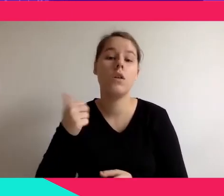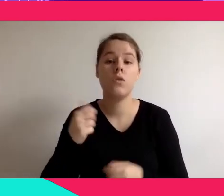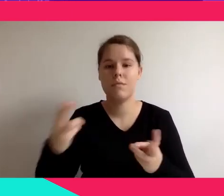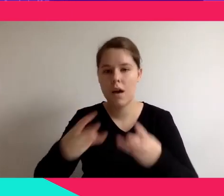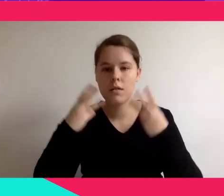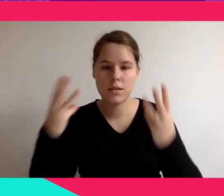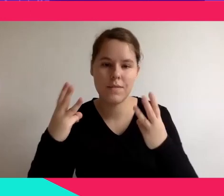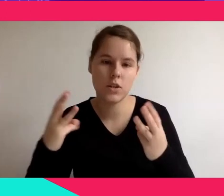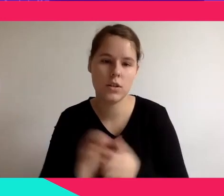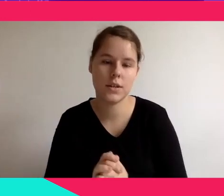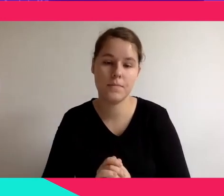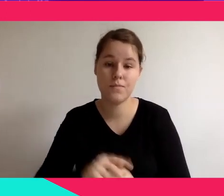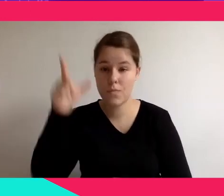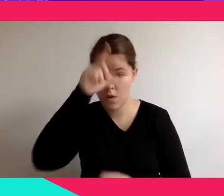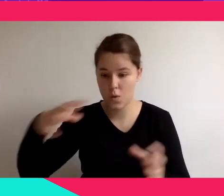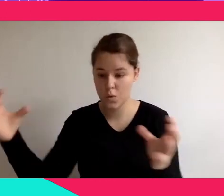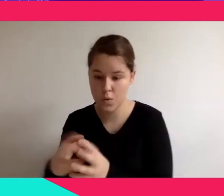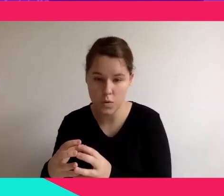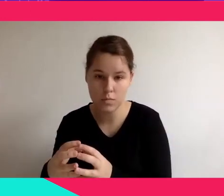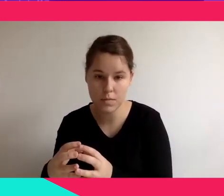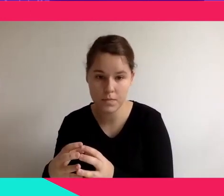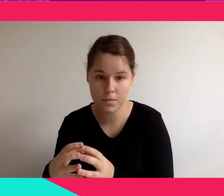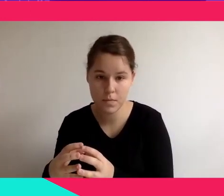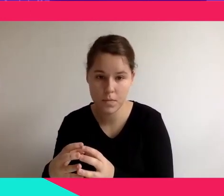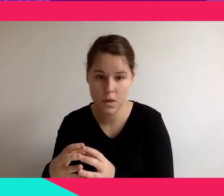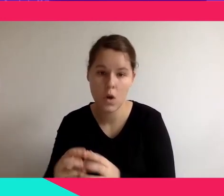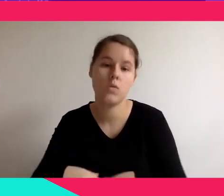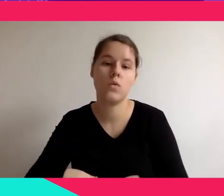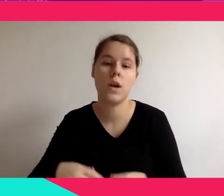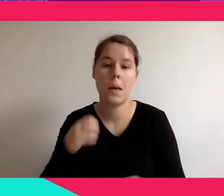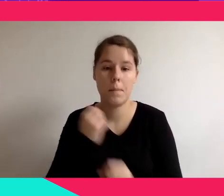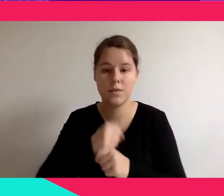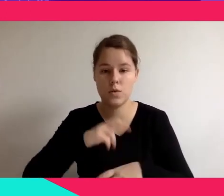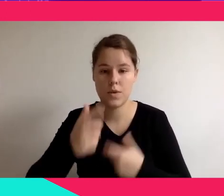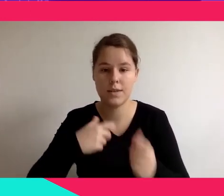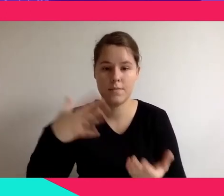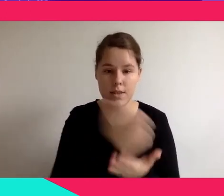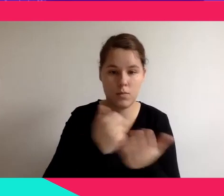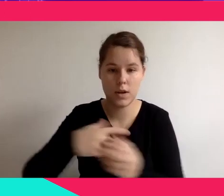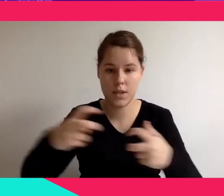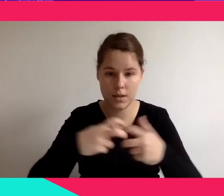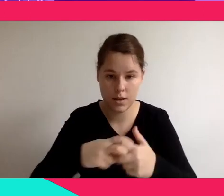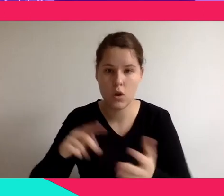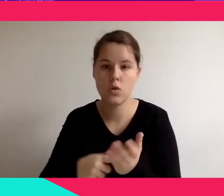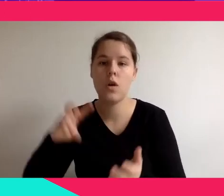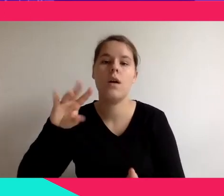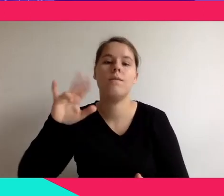working with our digitized collection is Wikipedia. It's the whole